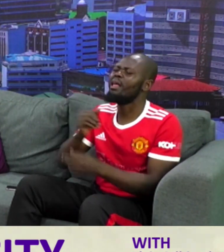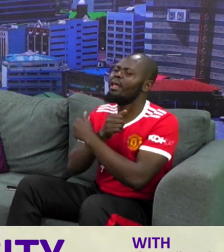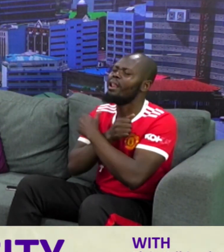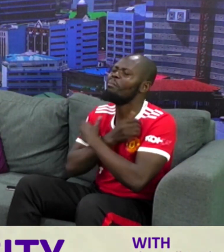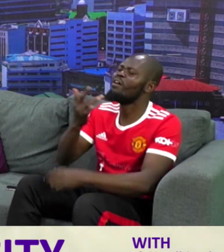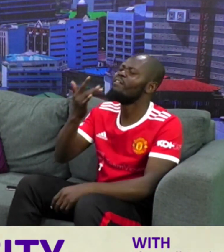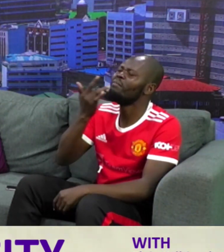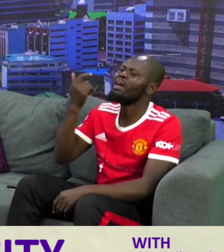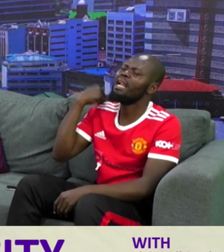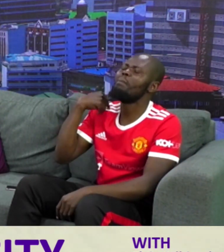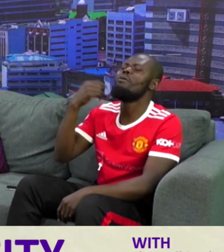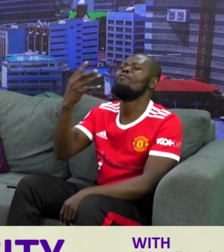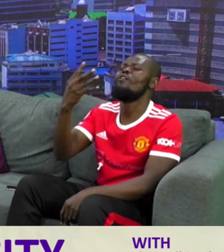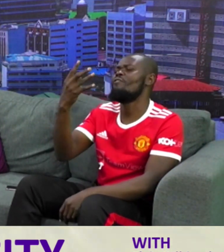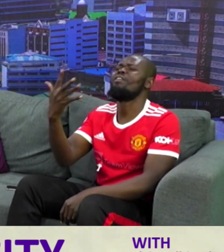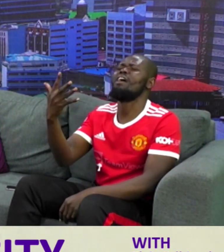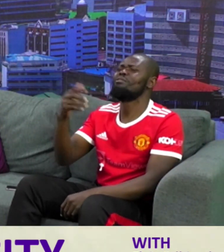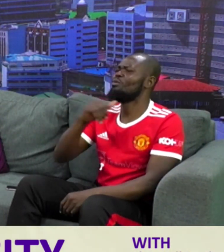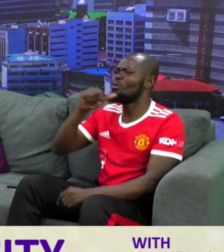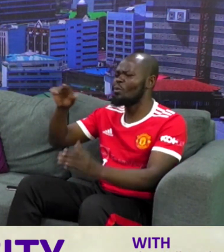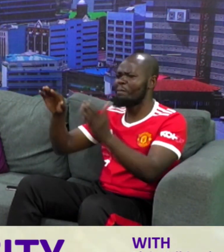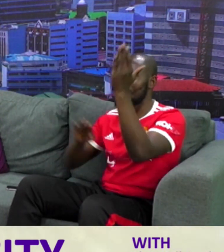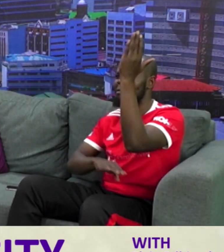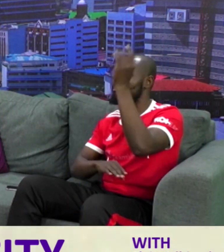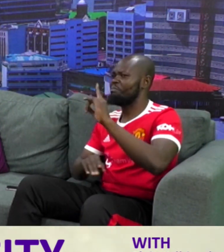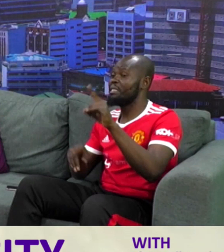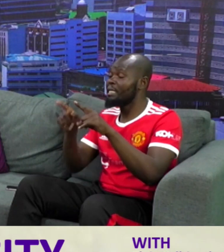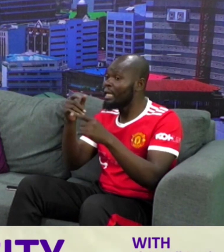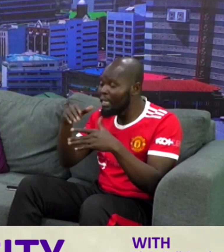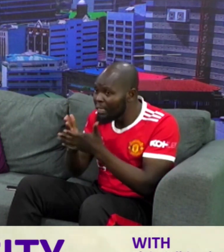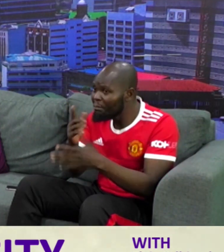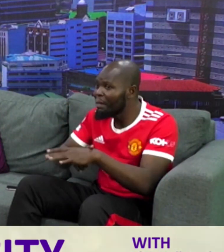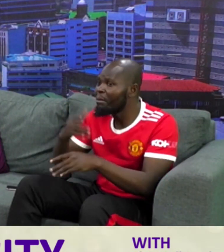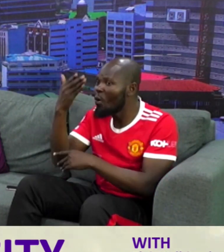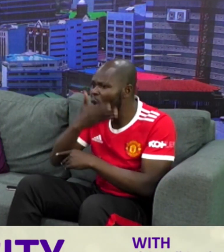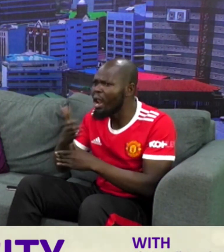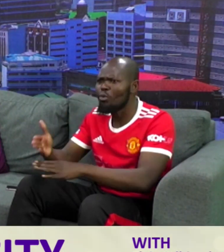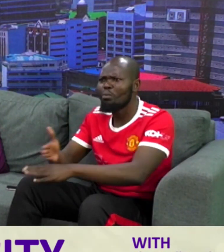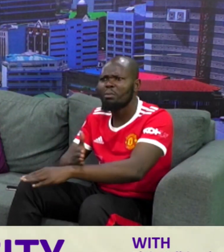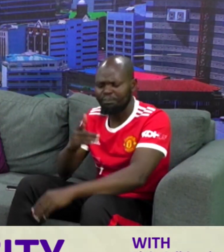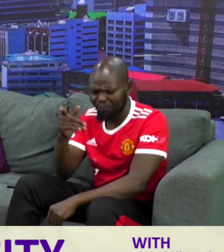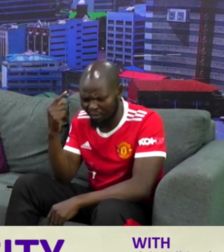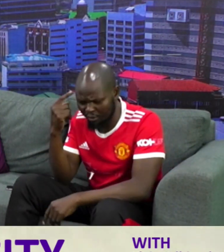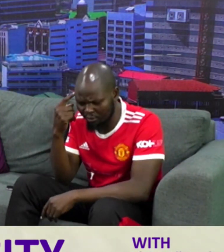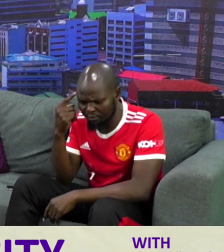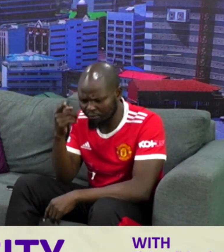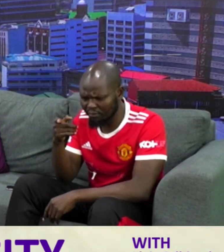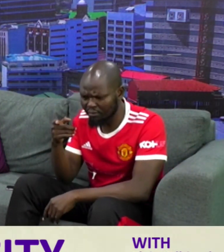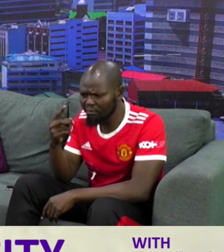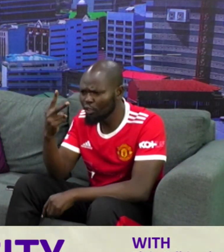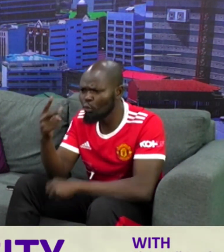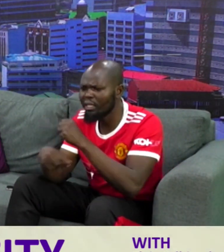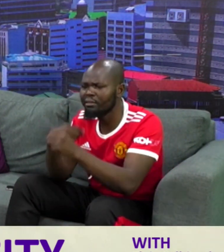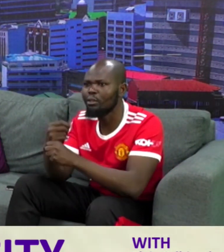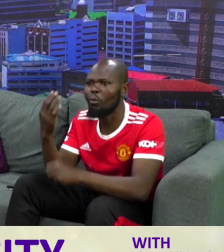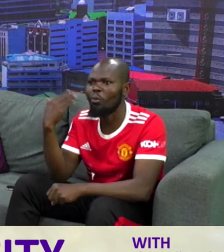if opportunity presents itself, I think KCB will get an opportunity. As far as